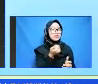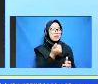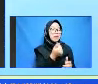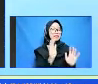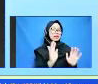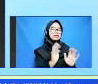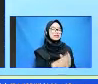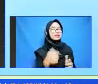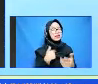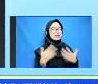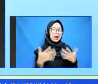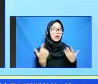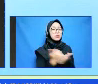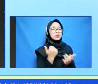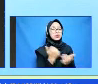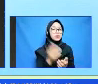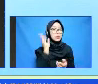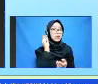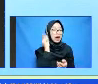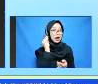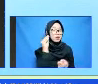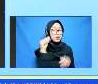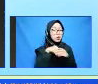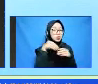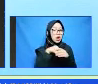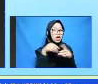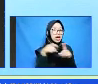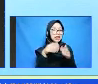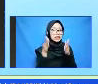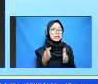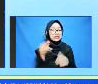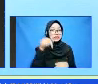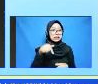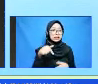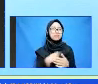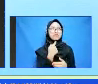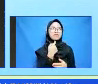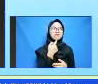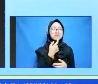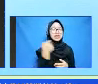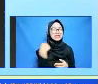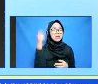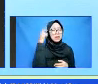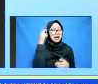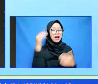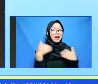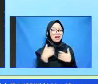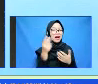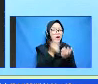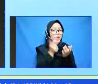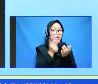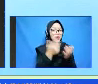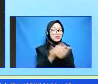session with a bag full of very concrete recommendations, also for the leaders at COP26. And I really hope they are being